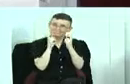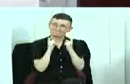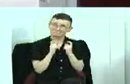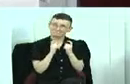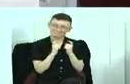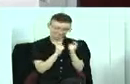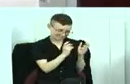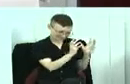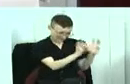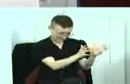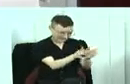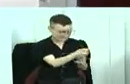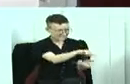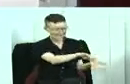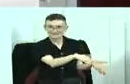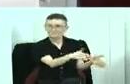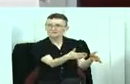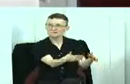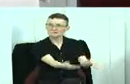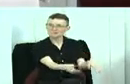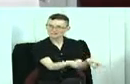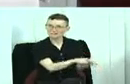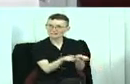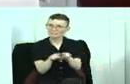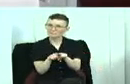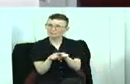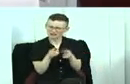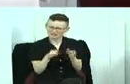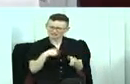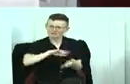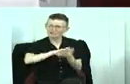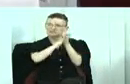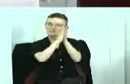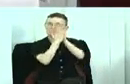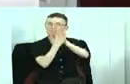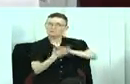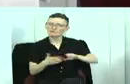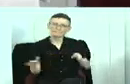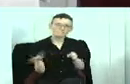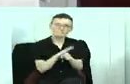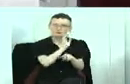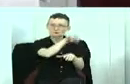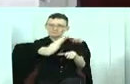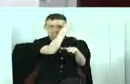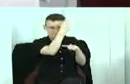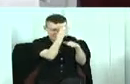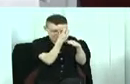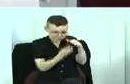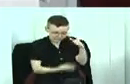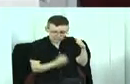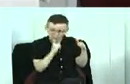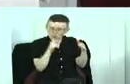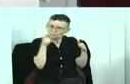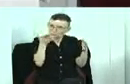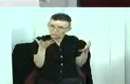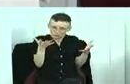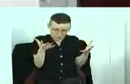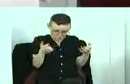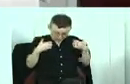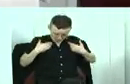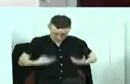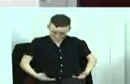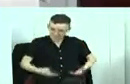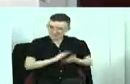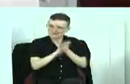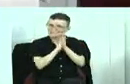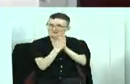more fully into being who you want us to be able to see ourselves and see the world and see each other